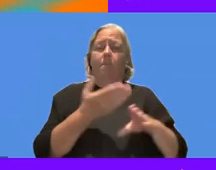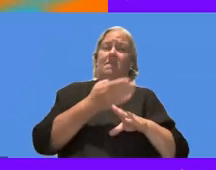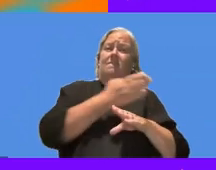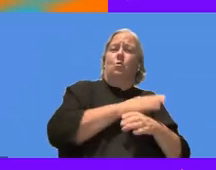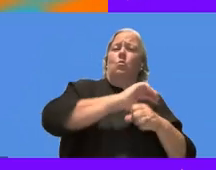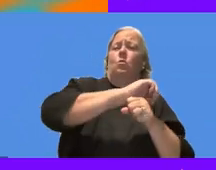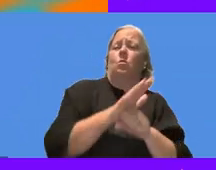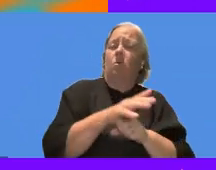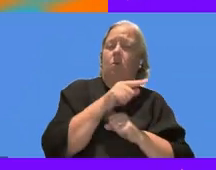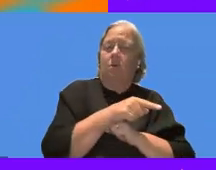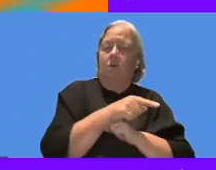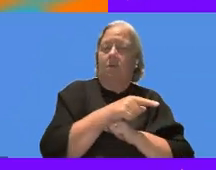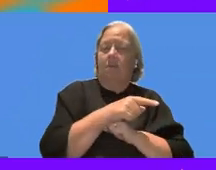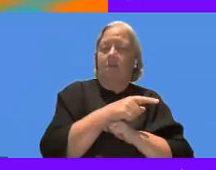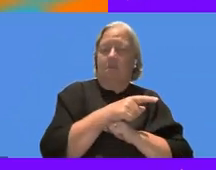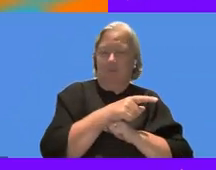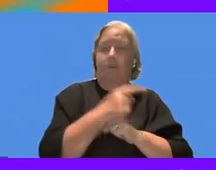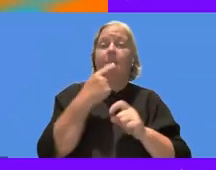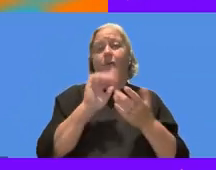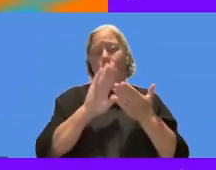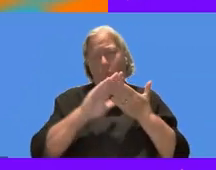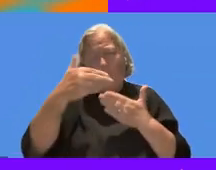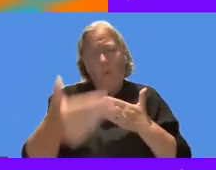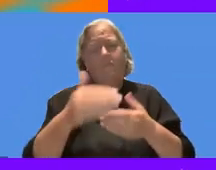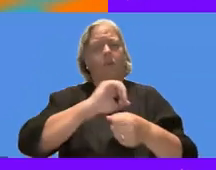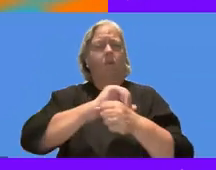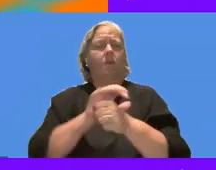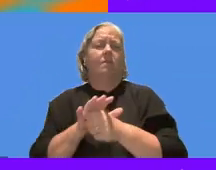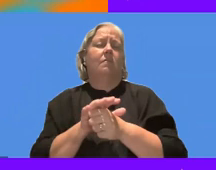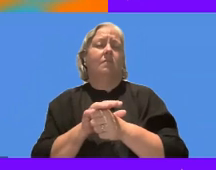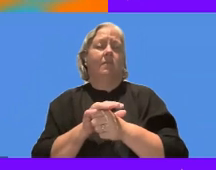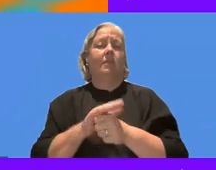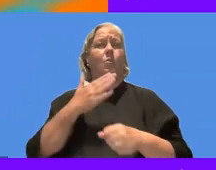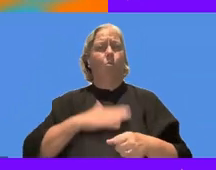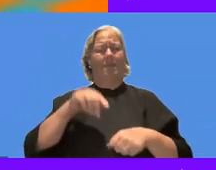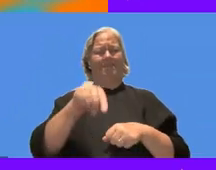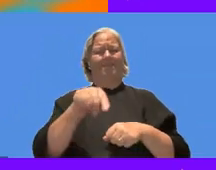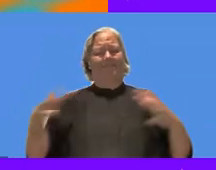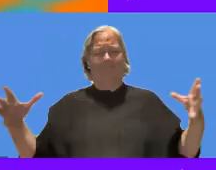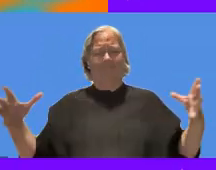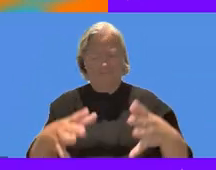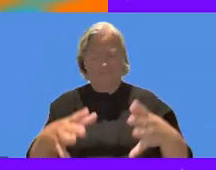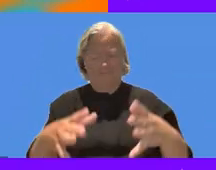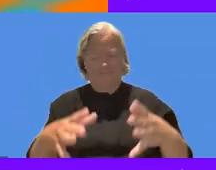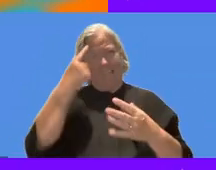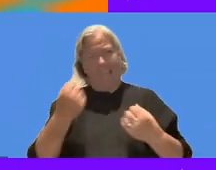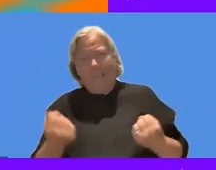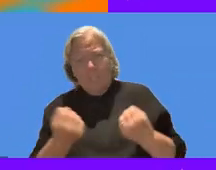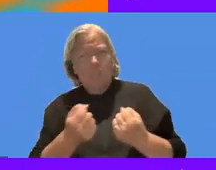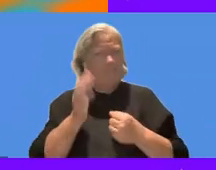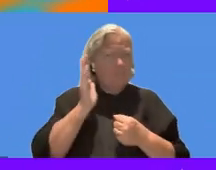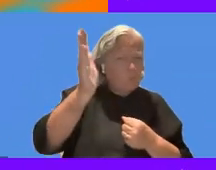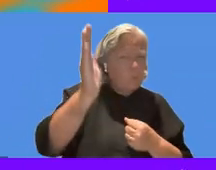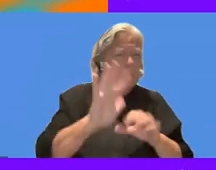exacerbated after the pandemic. The forum must be used as a platform to inspire future actions and chart out tangible